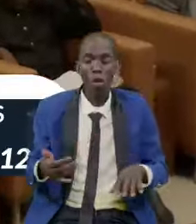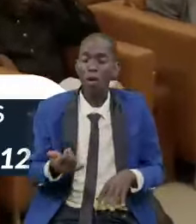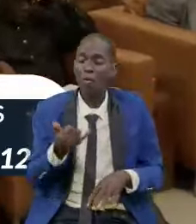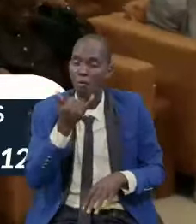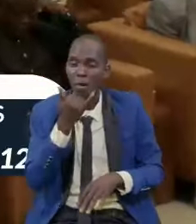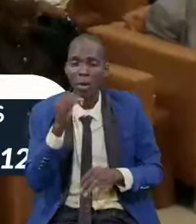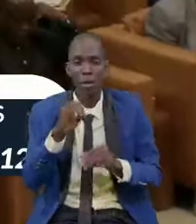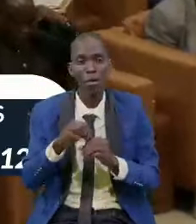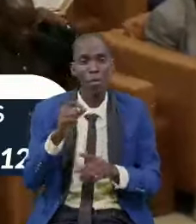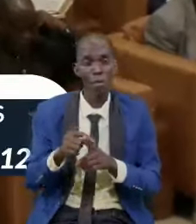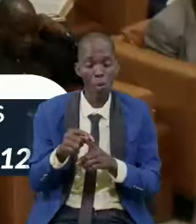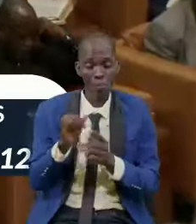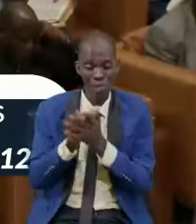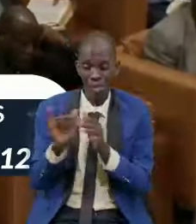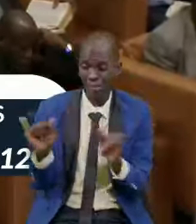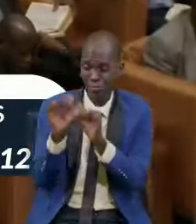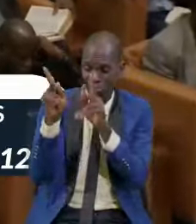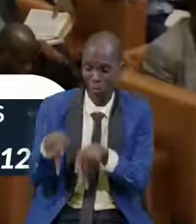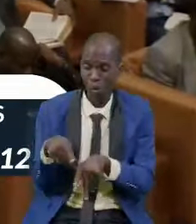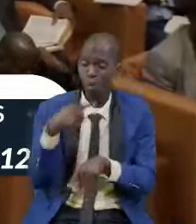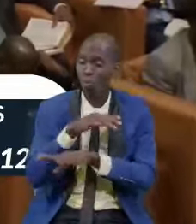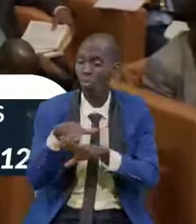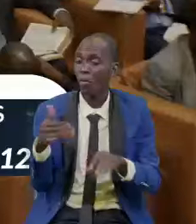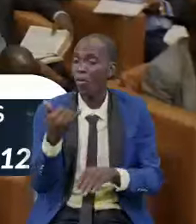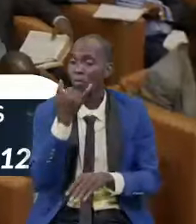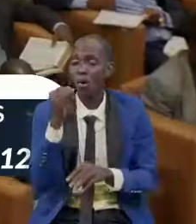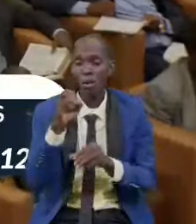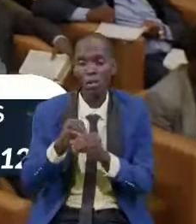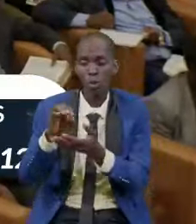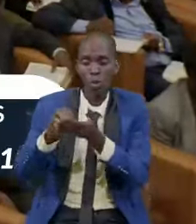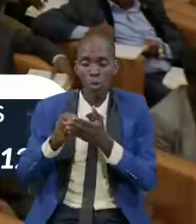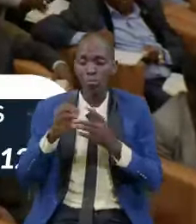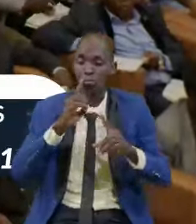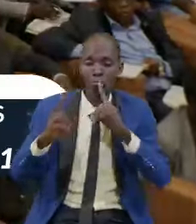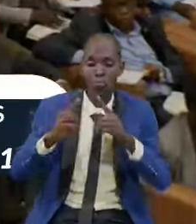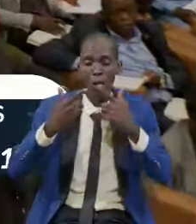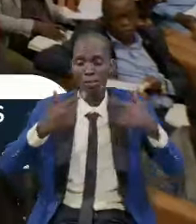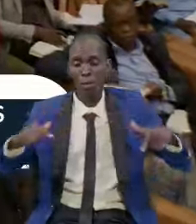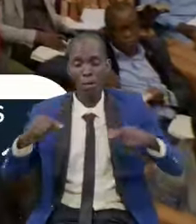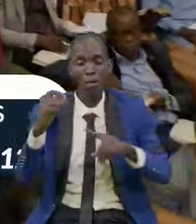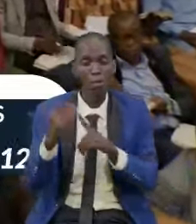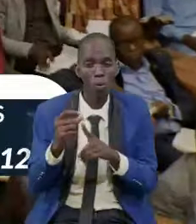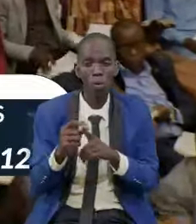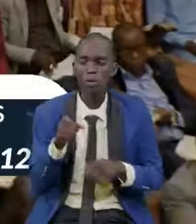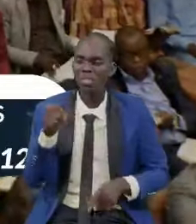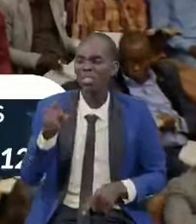same, is a perfect man, is a matured man, is a